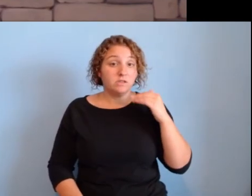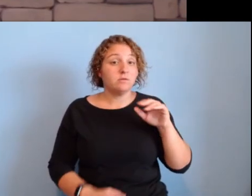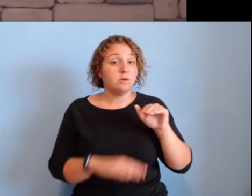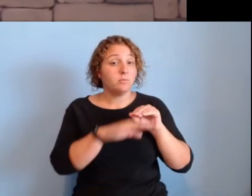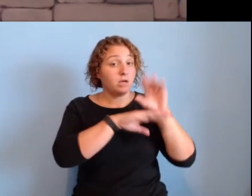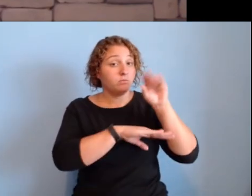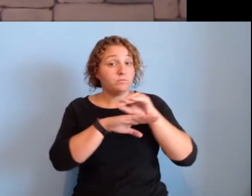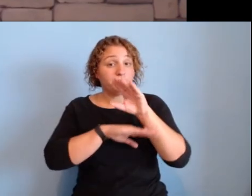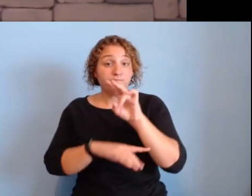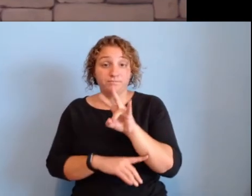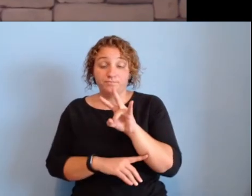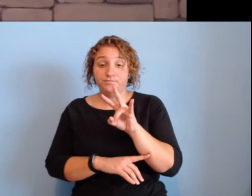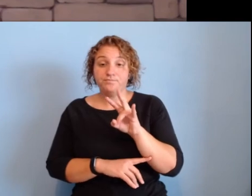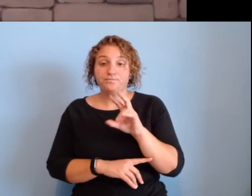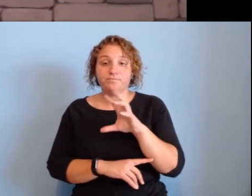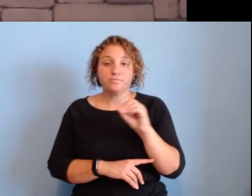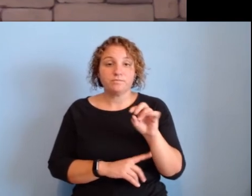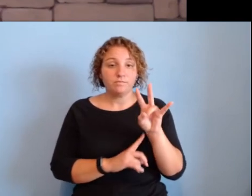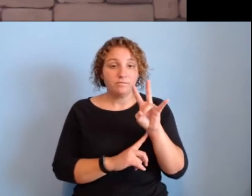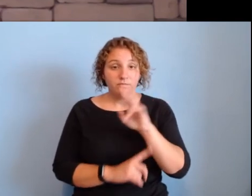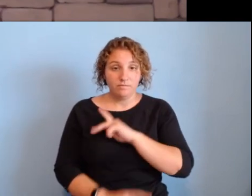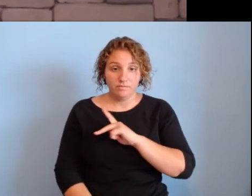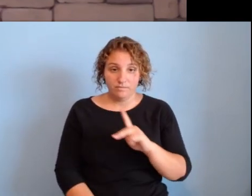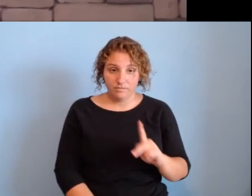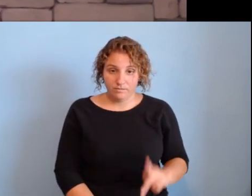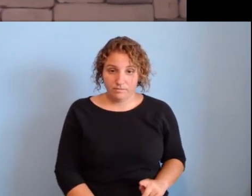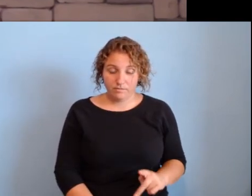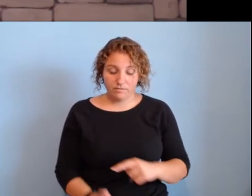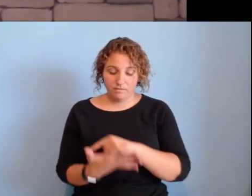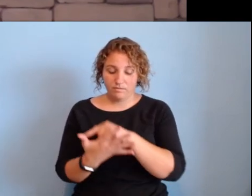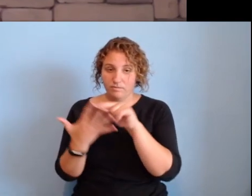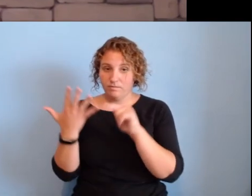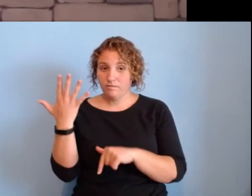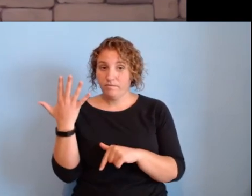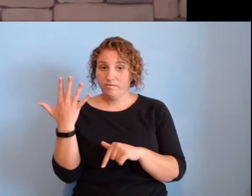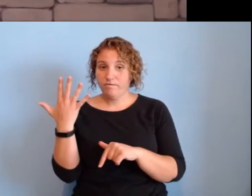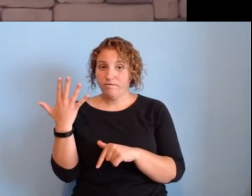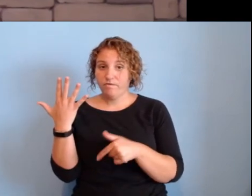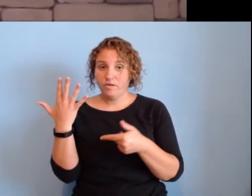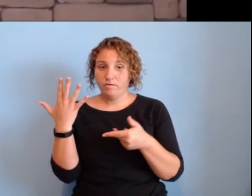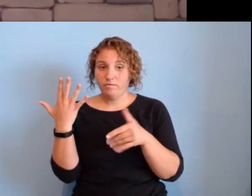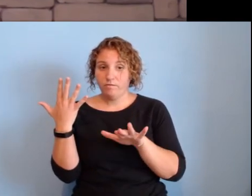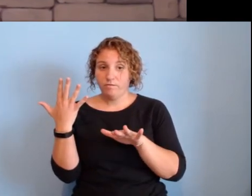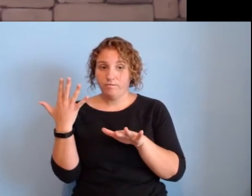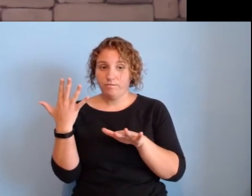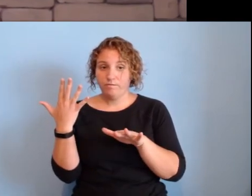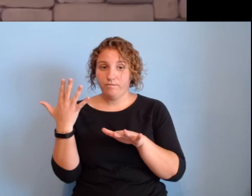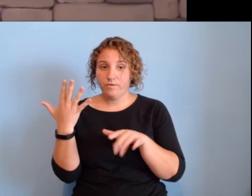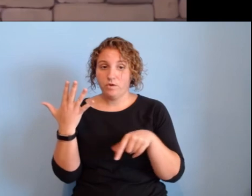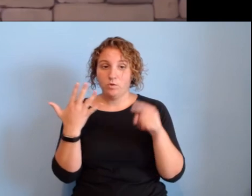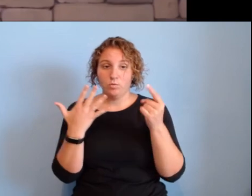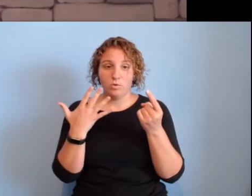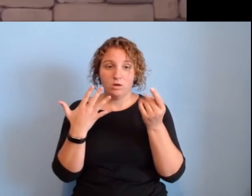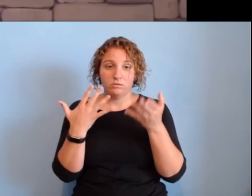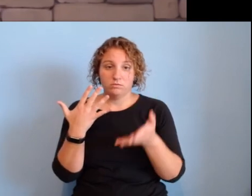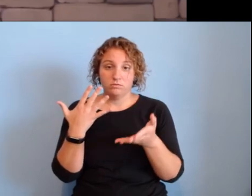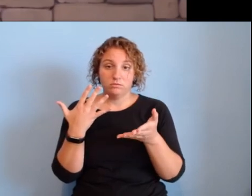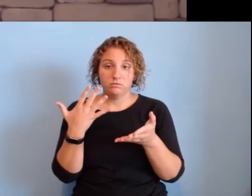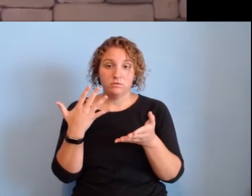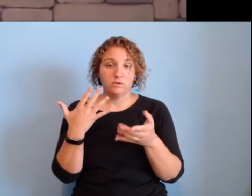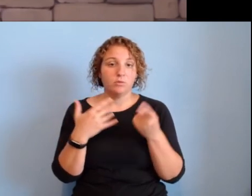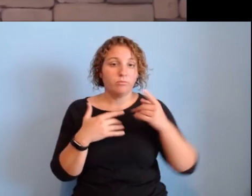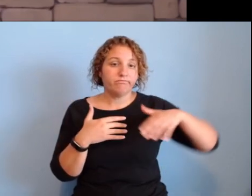And there are seven kings. Five are fallen, and one is. And the other is